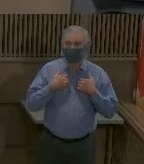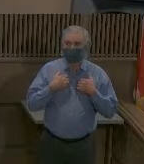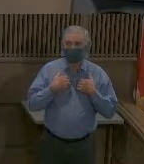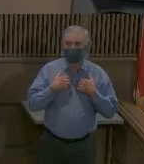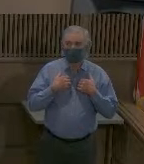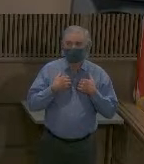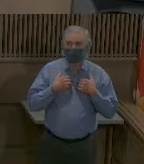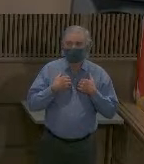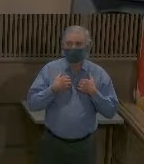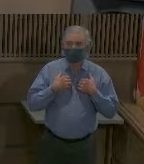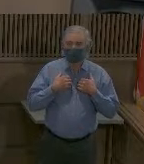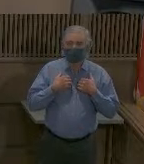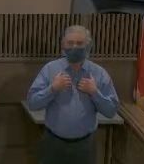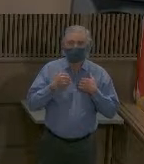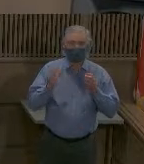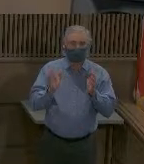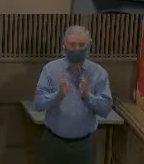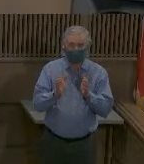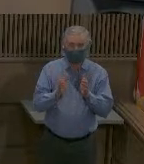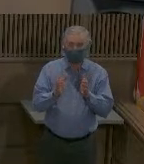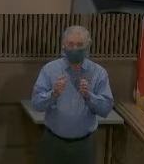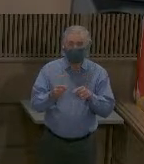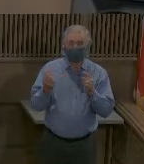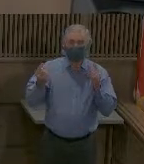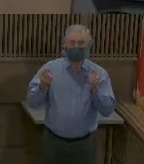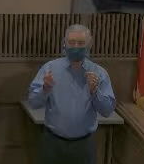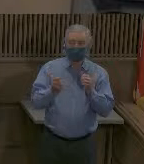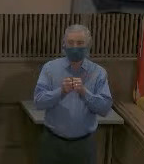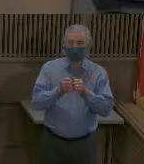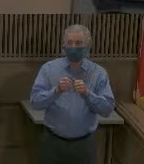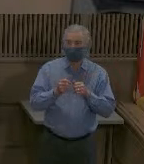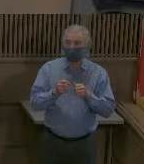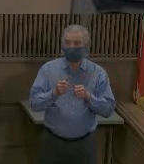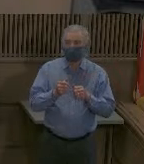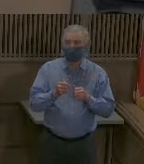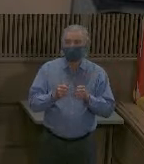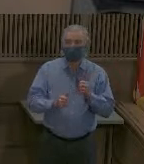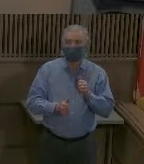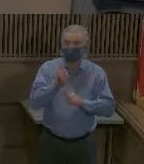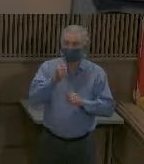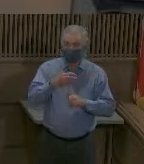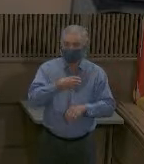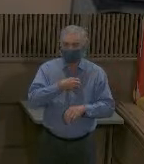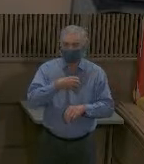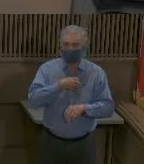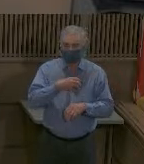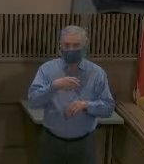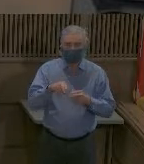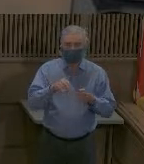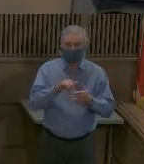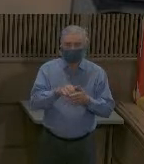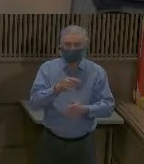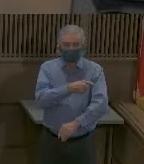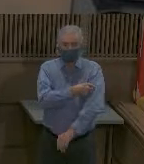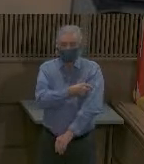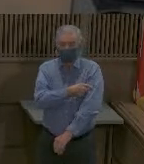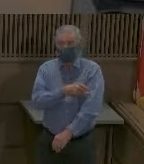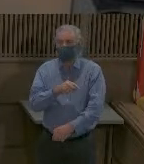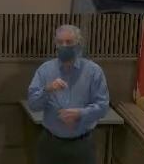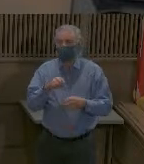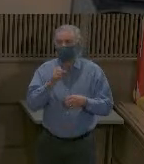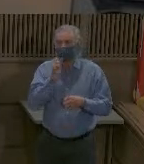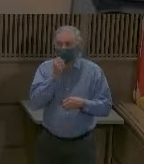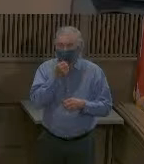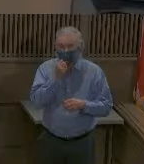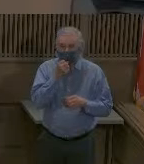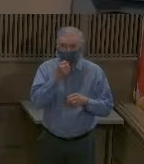few, even minor reactions. I think the biggest complaint I hear is their arm is sore, and if you've ever had a flu vaccine or a